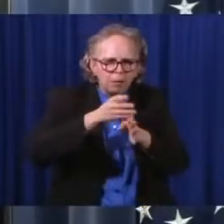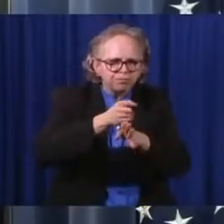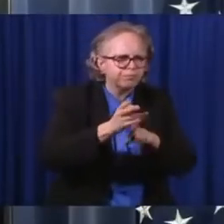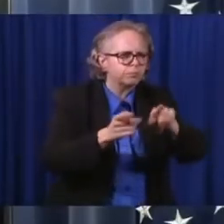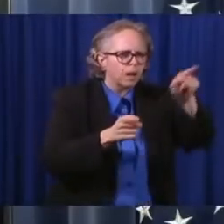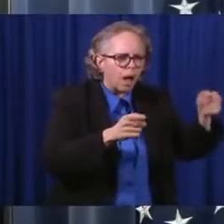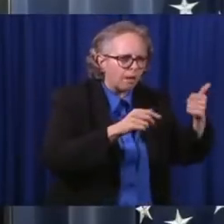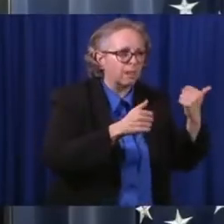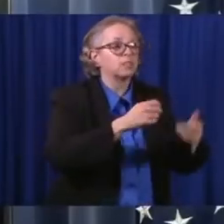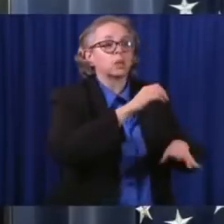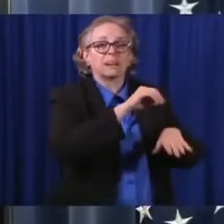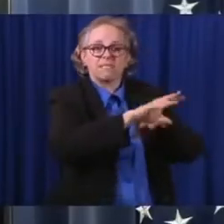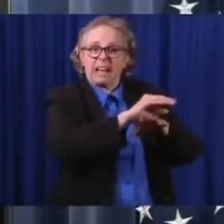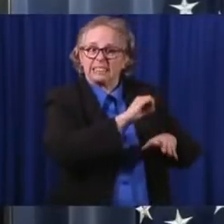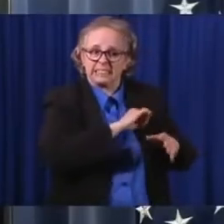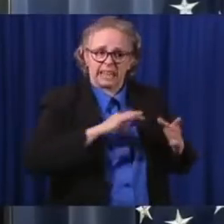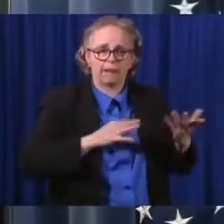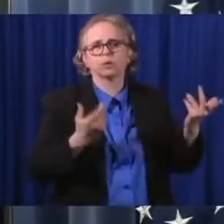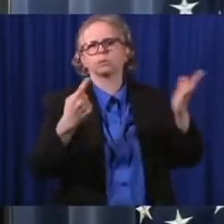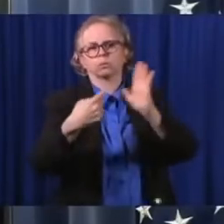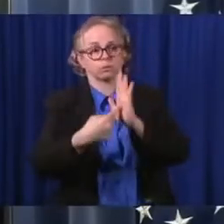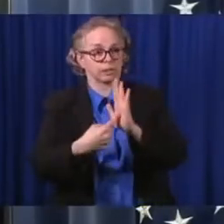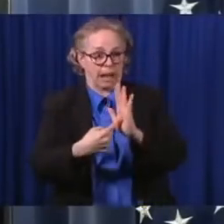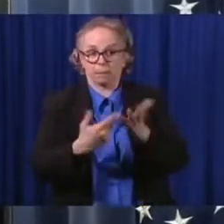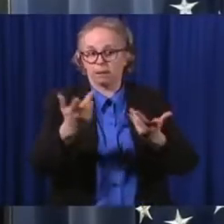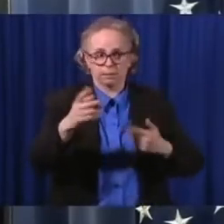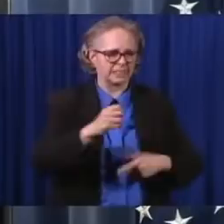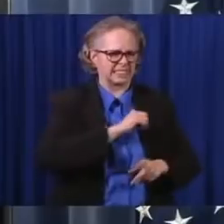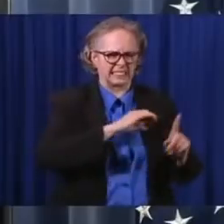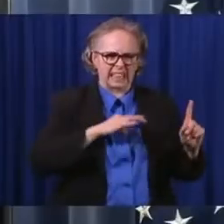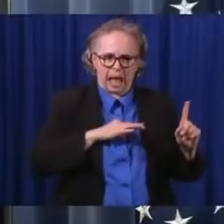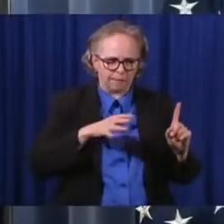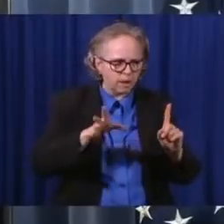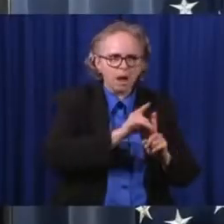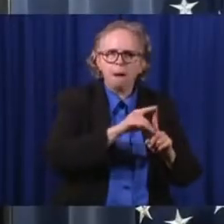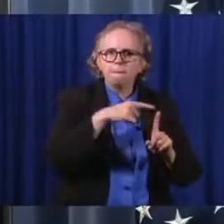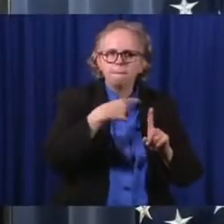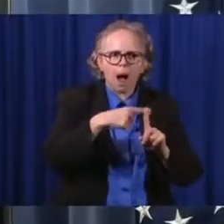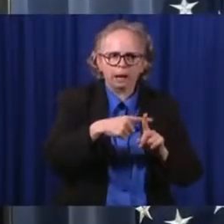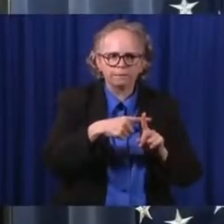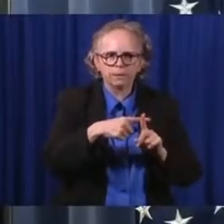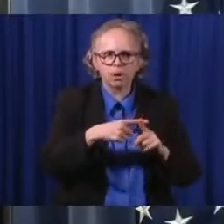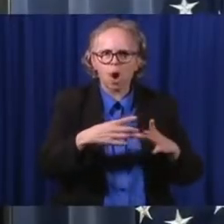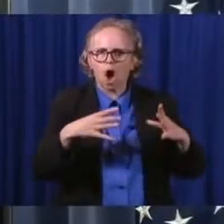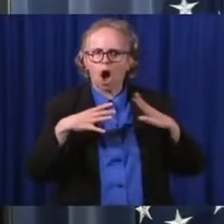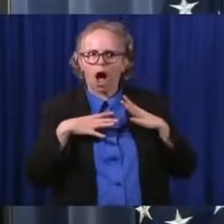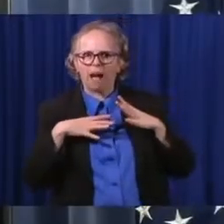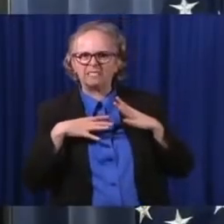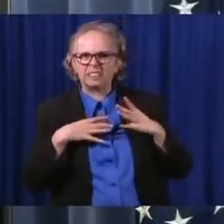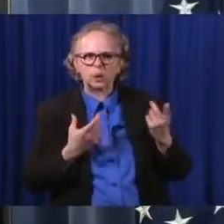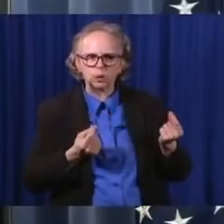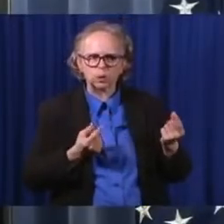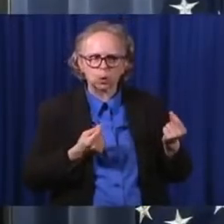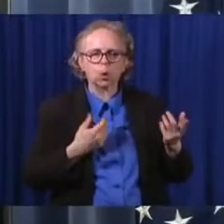that those people are positive, then we may put together a program to help them surge that staffing. If